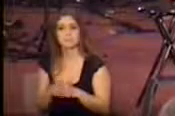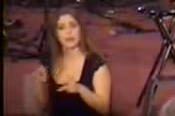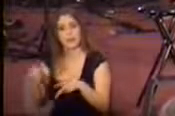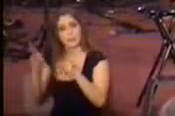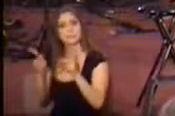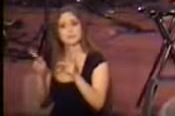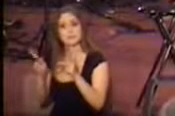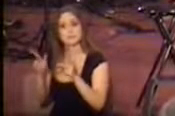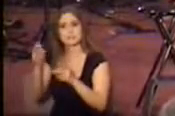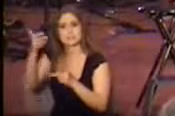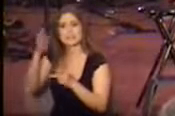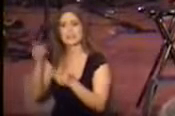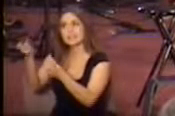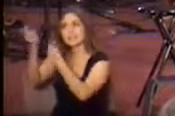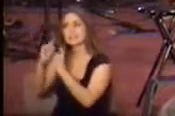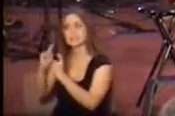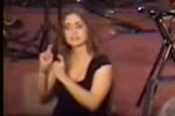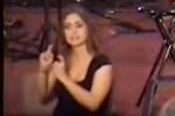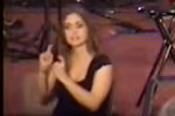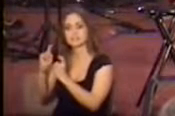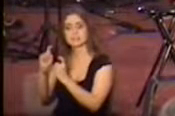Opportunities that God gives us.